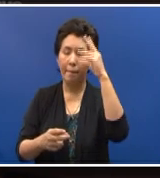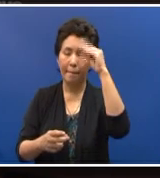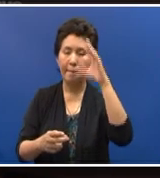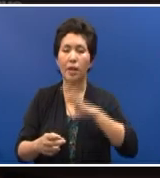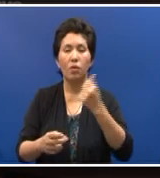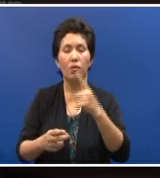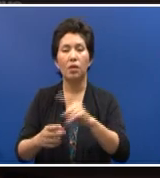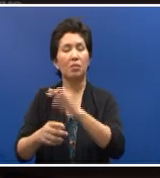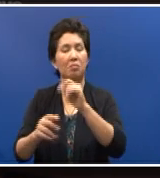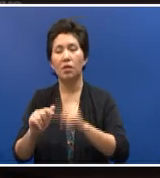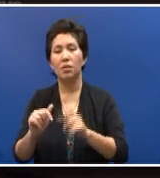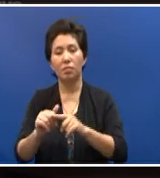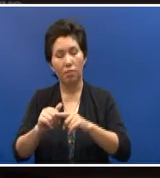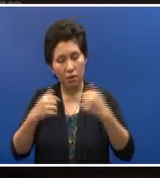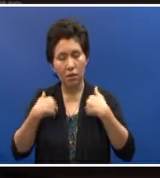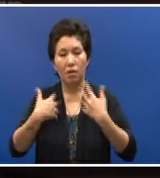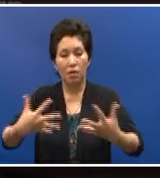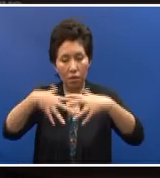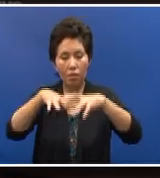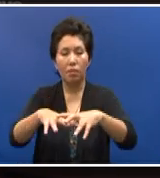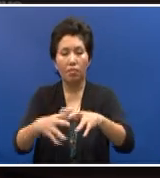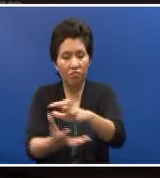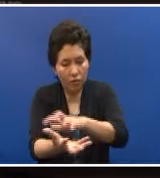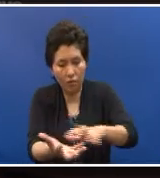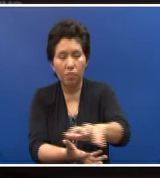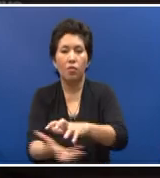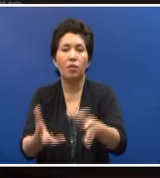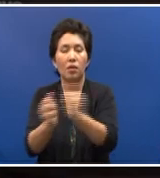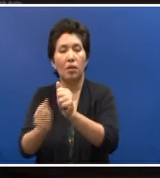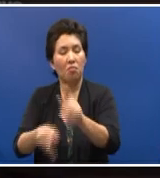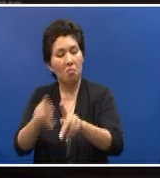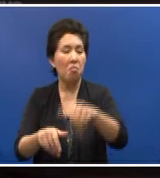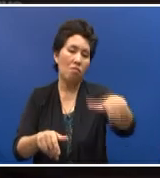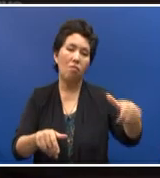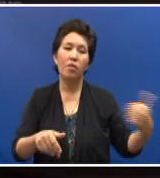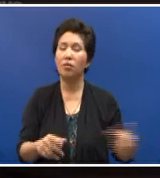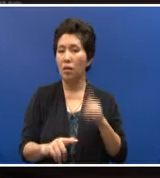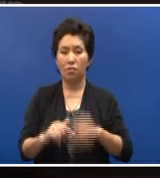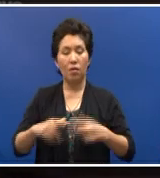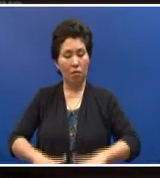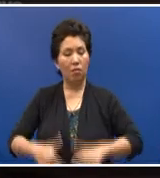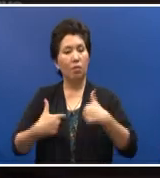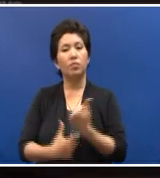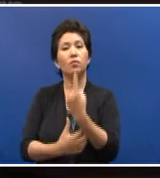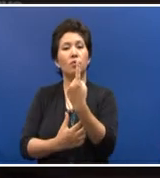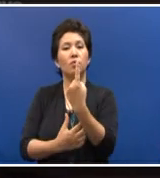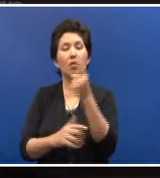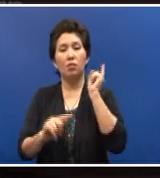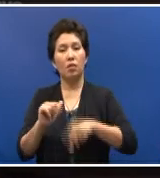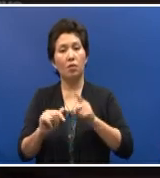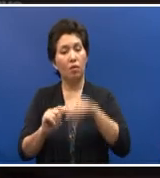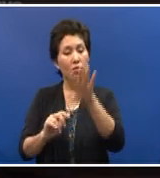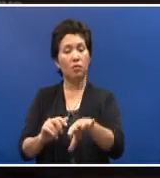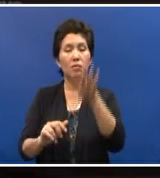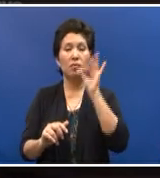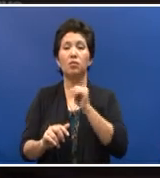but one man must interact with other people. Okay, so men cannot live alone or isolate themselves or choose to